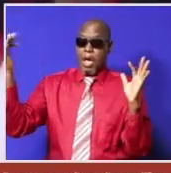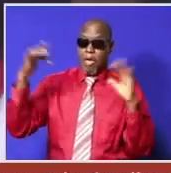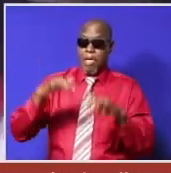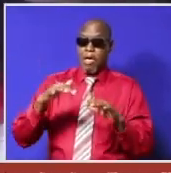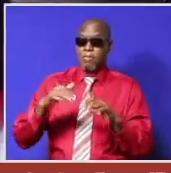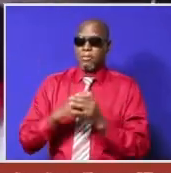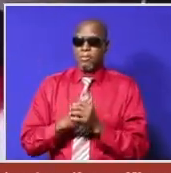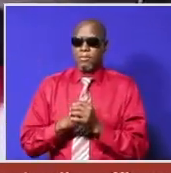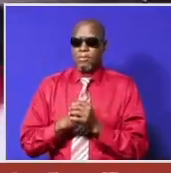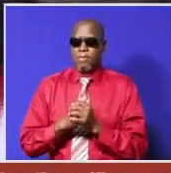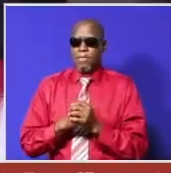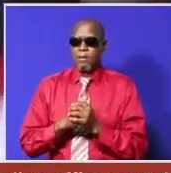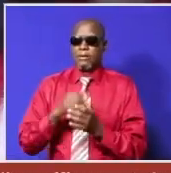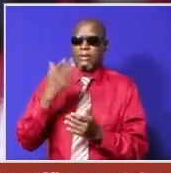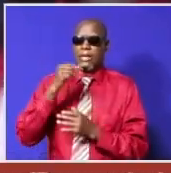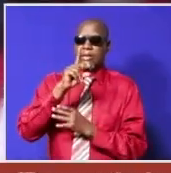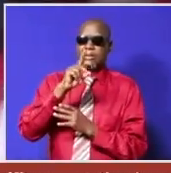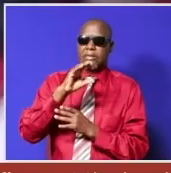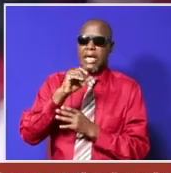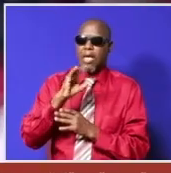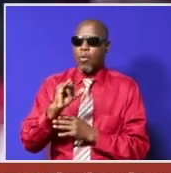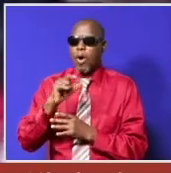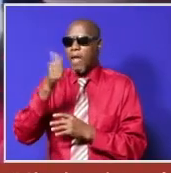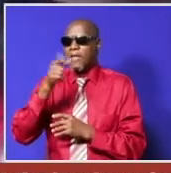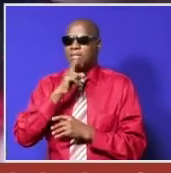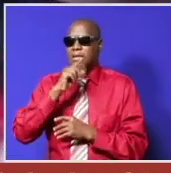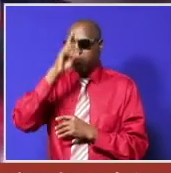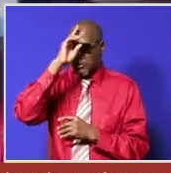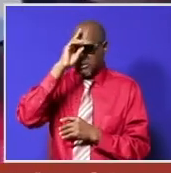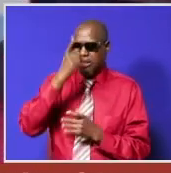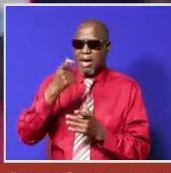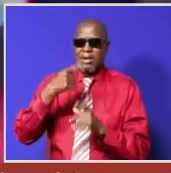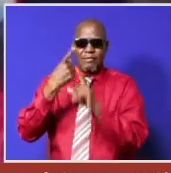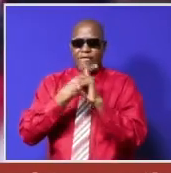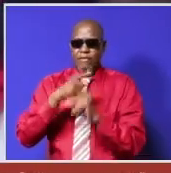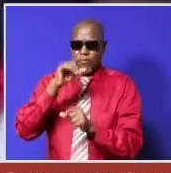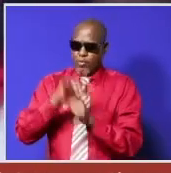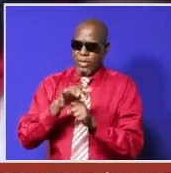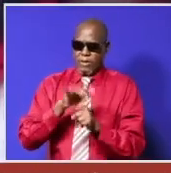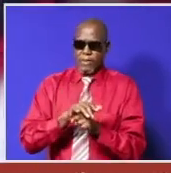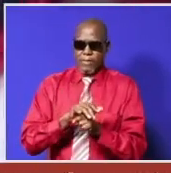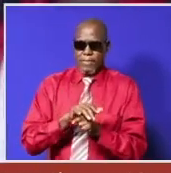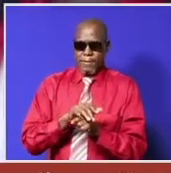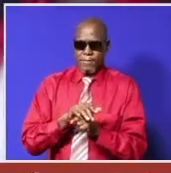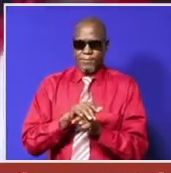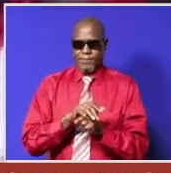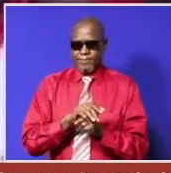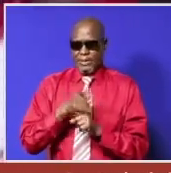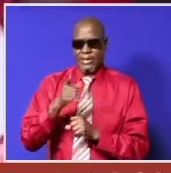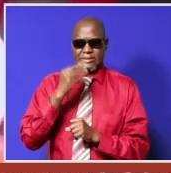NIS, wengine wanasema ni DCIO, wengine ni police, ni wengi. So definitely government is involved, and it is